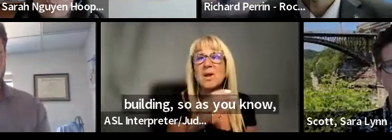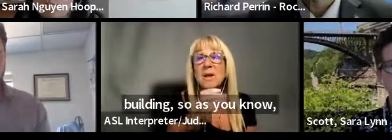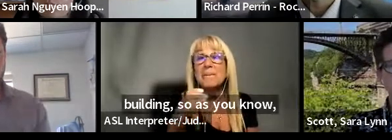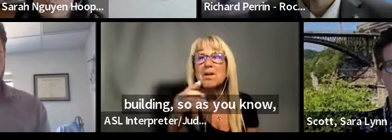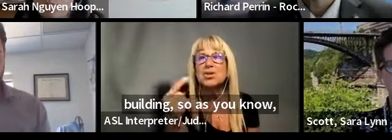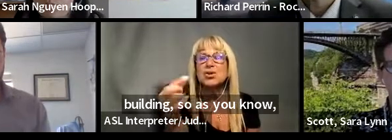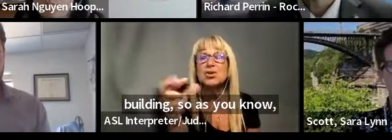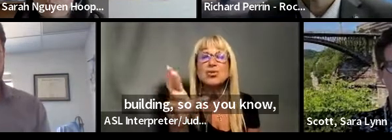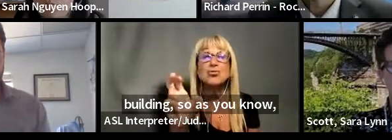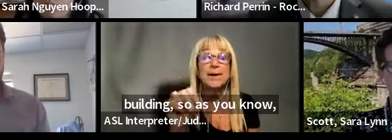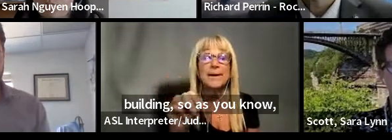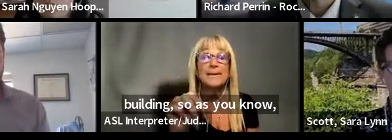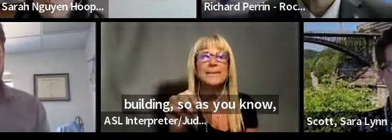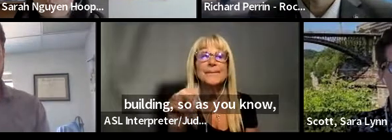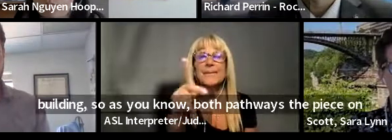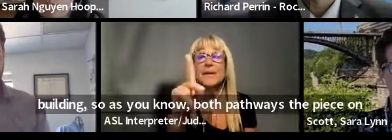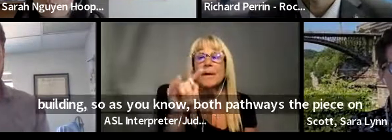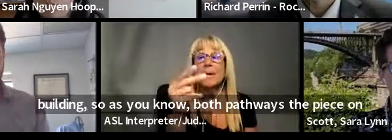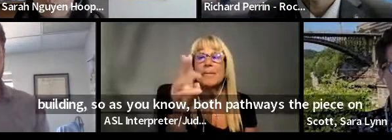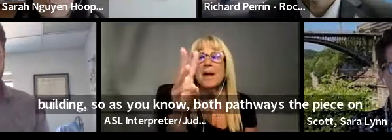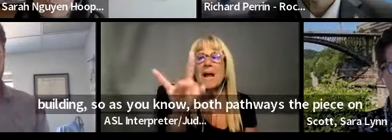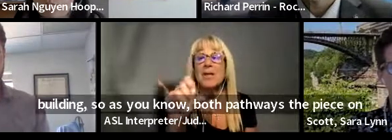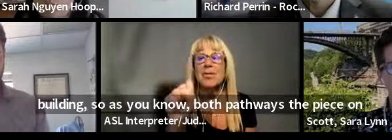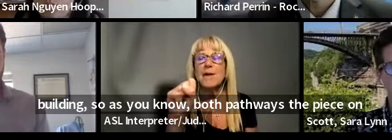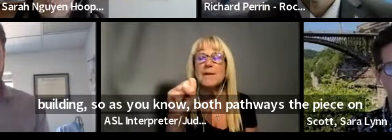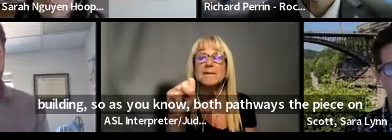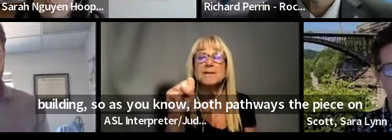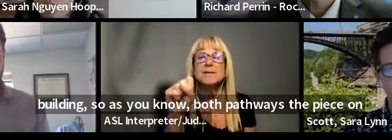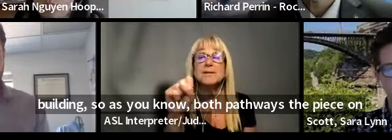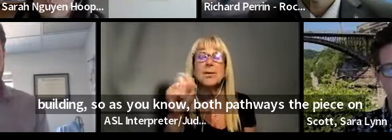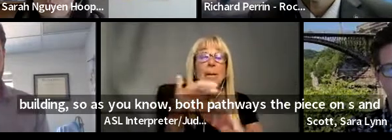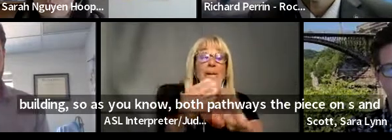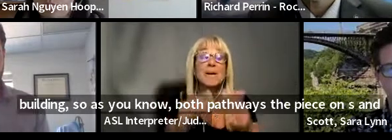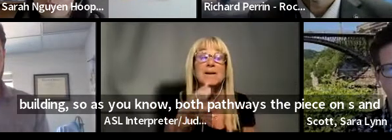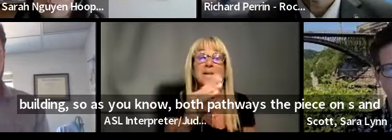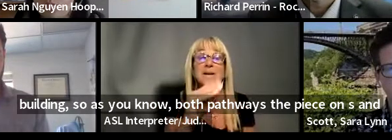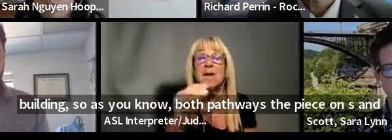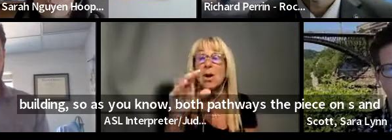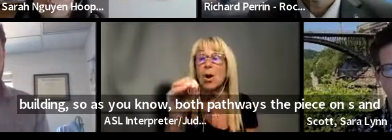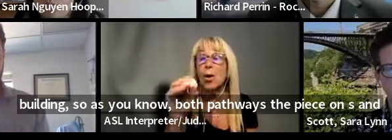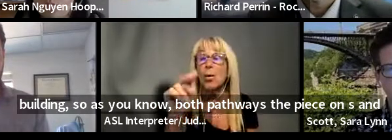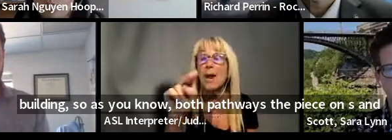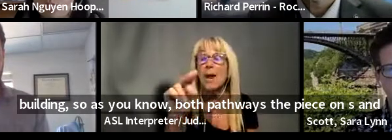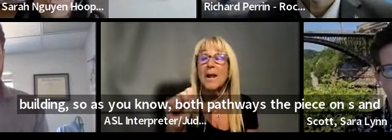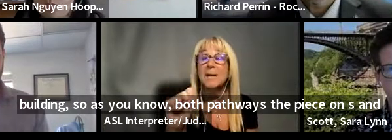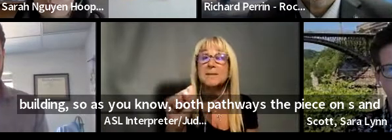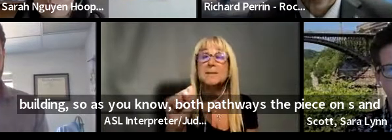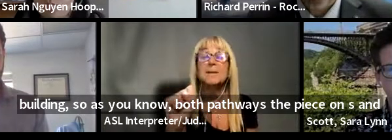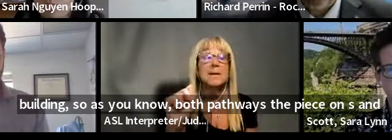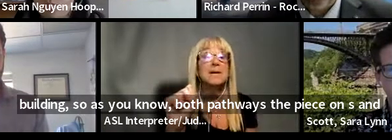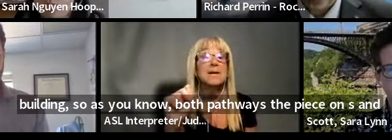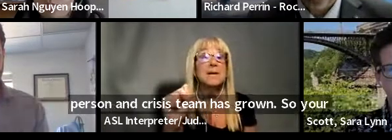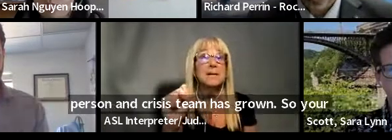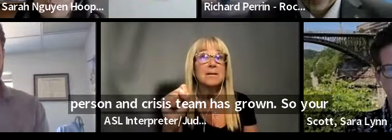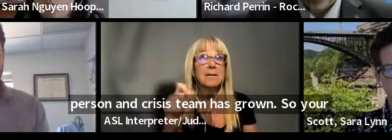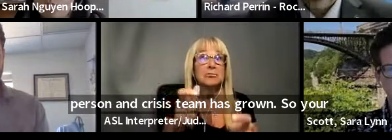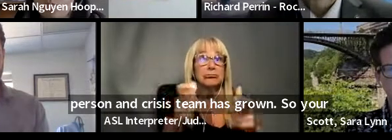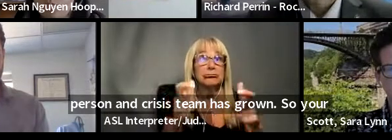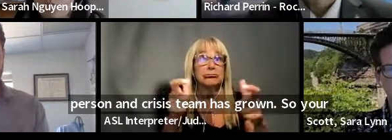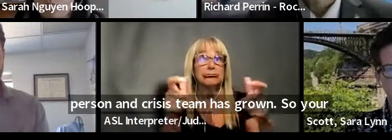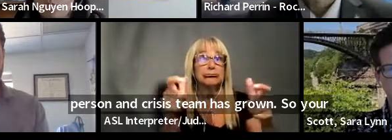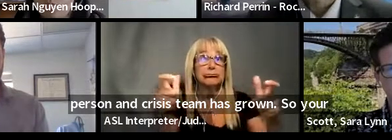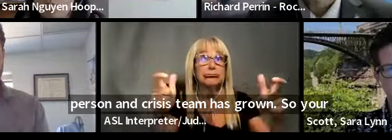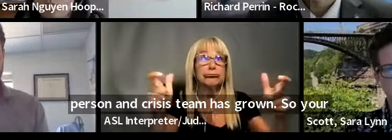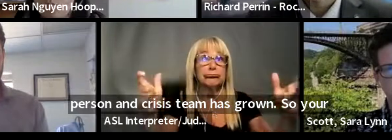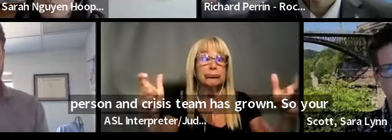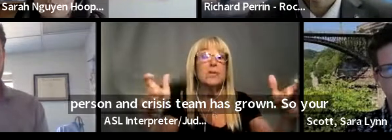Pathways to Peace, ONS, and Person in Crisis team has grown. So you're correct that Pathways to Peace used